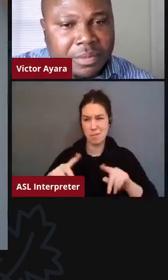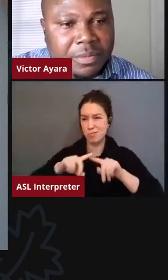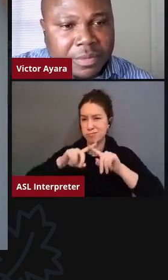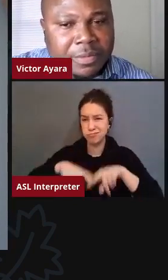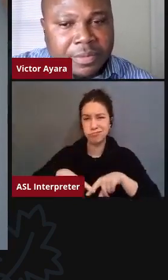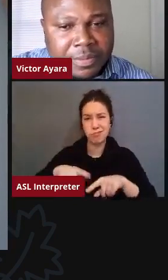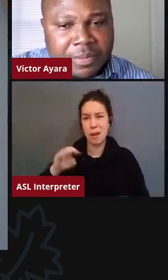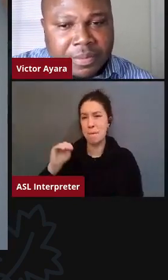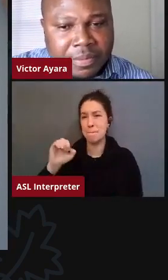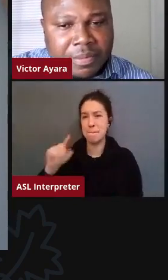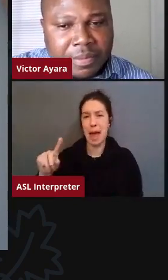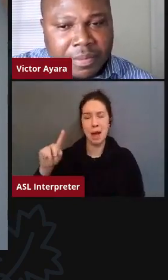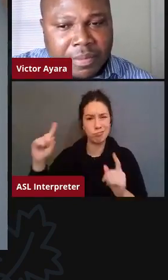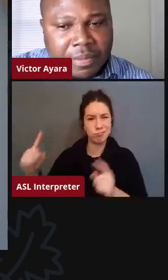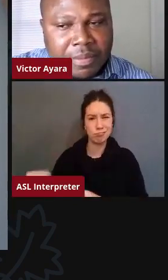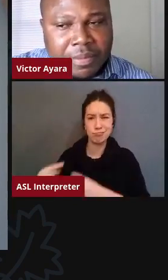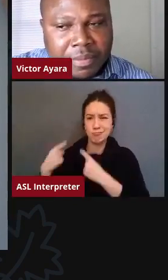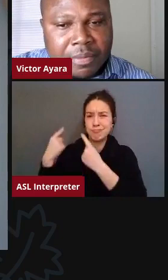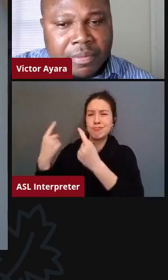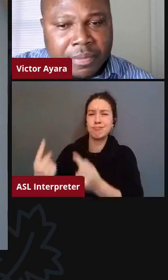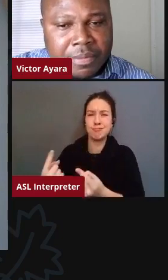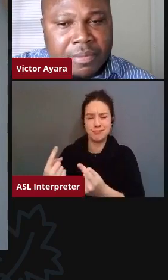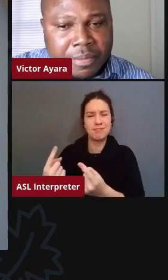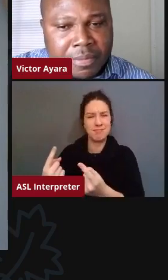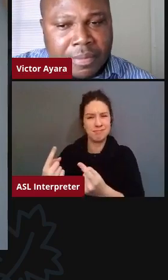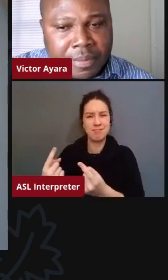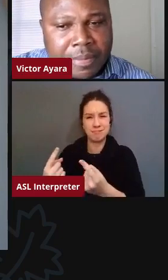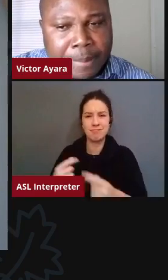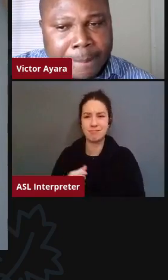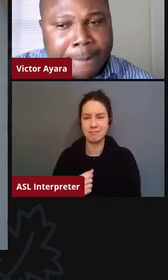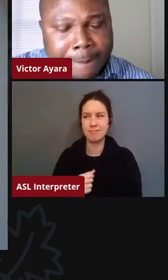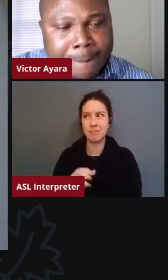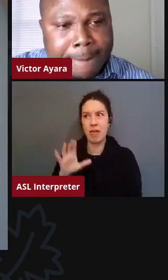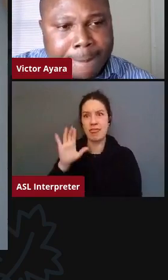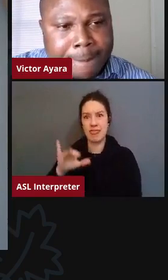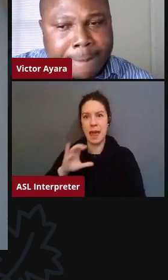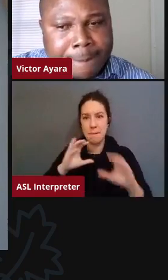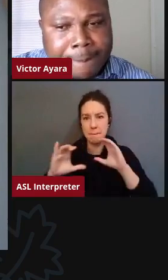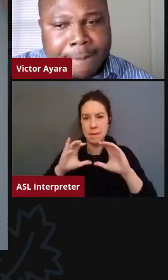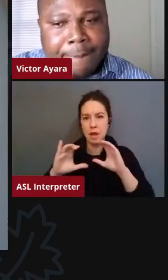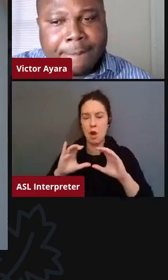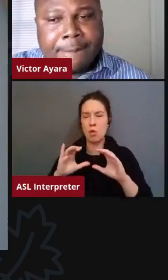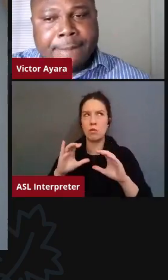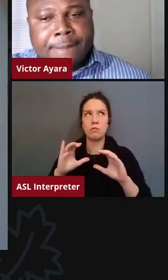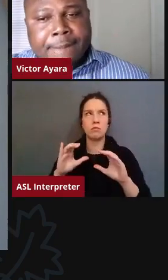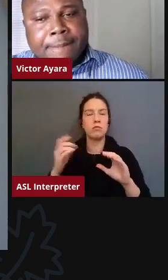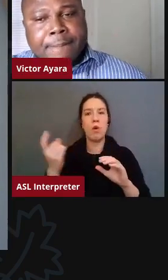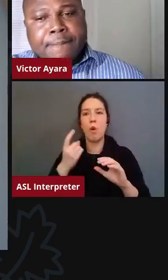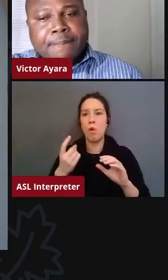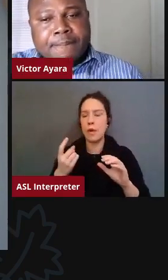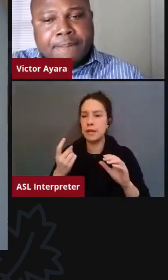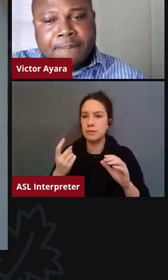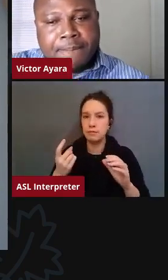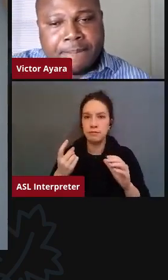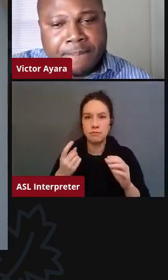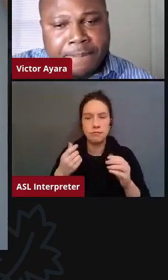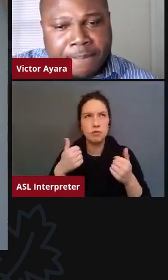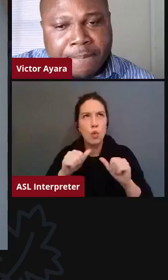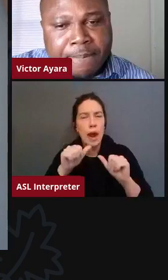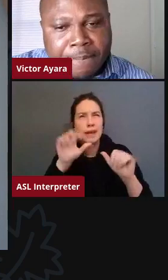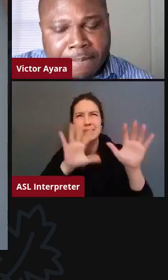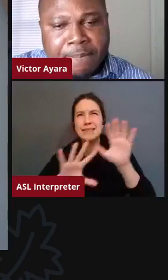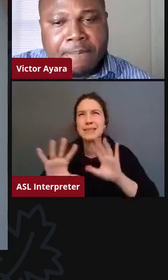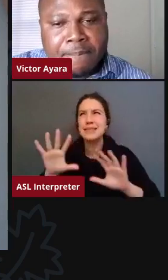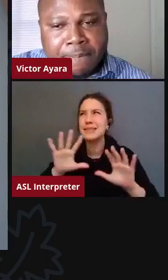the oldest forms of communication that we have, to try to understand things. And so that's